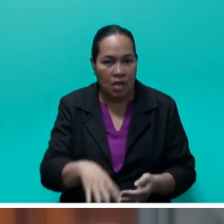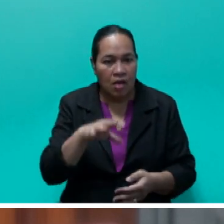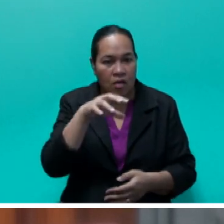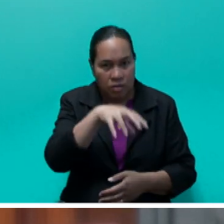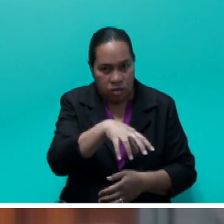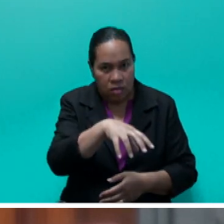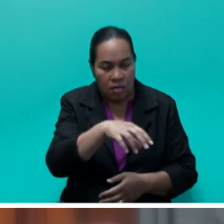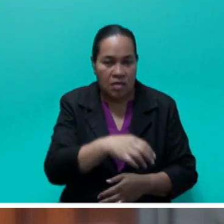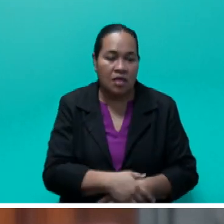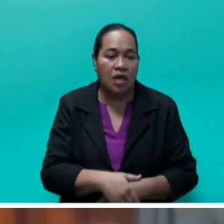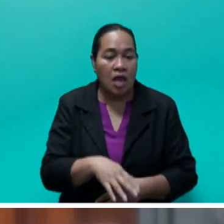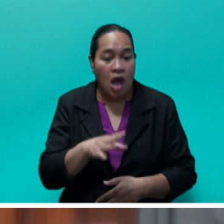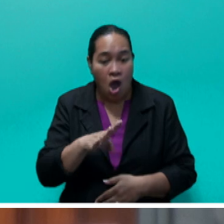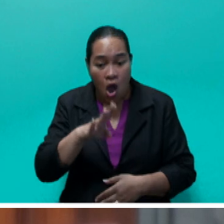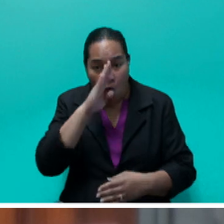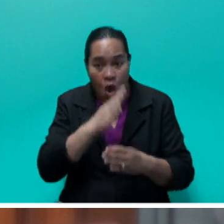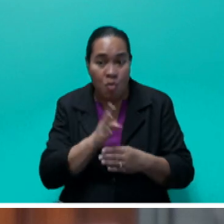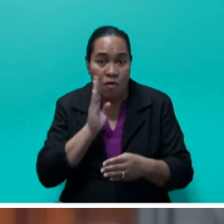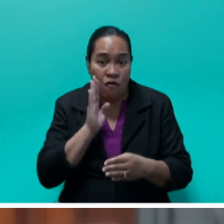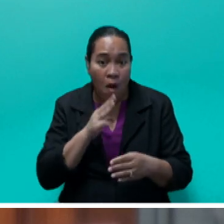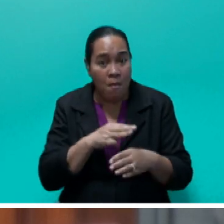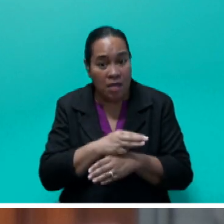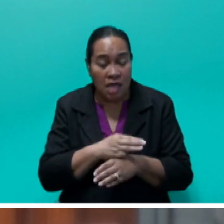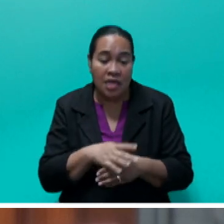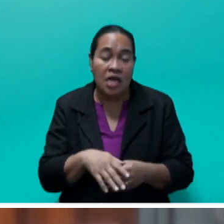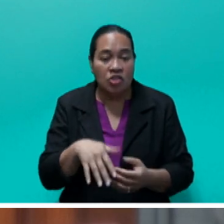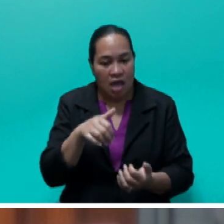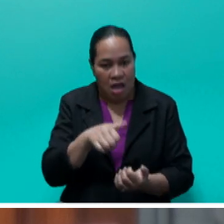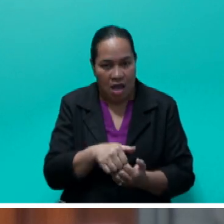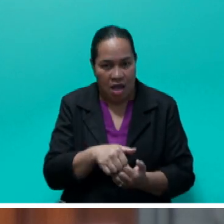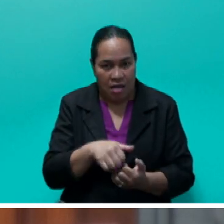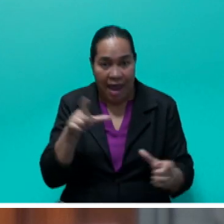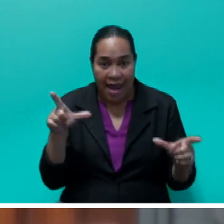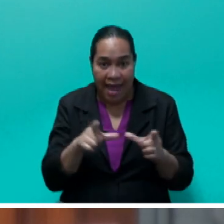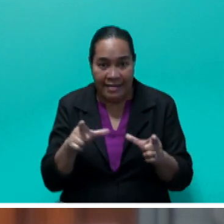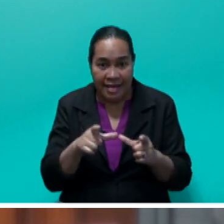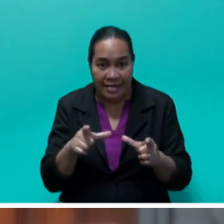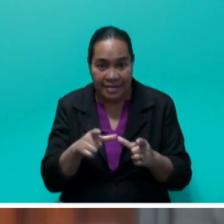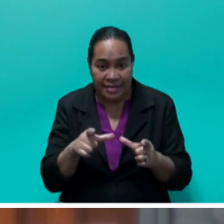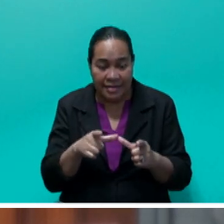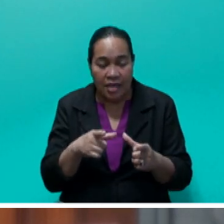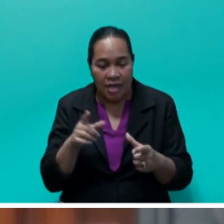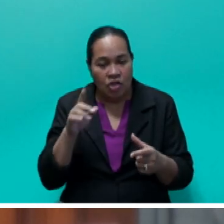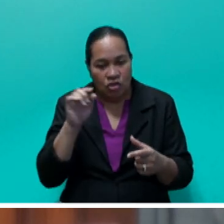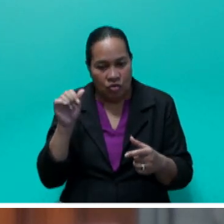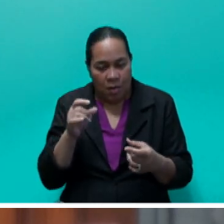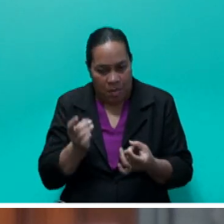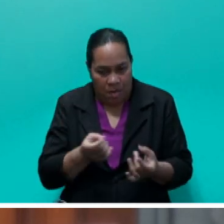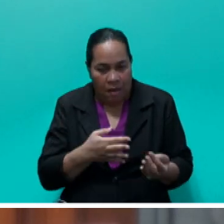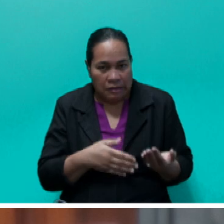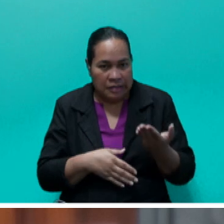end. The harvesting license is currently being progressed to ensure all requirements are complied with.